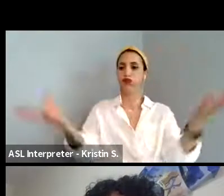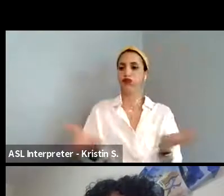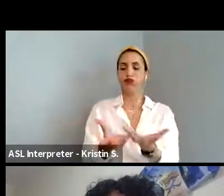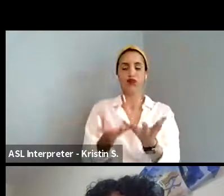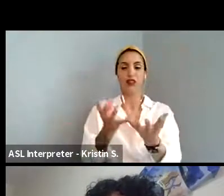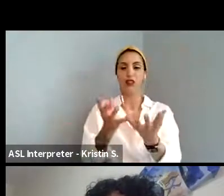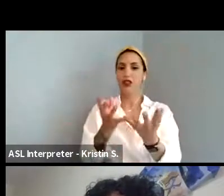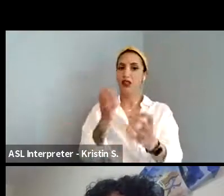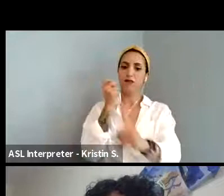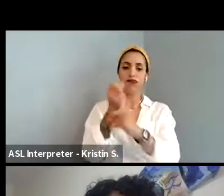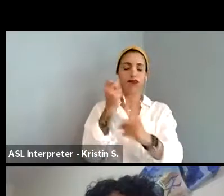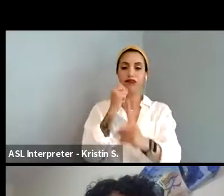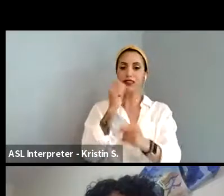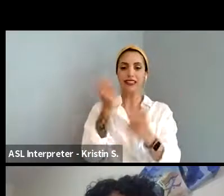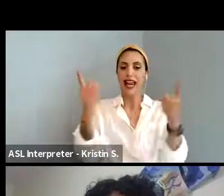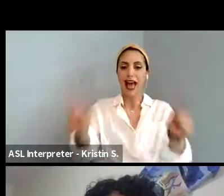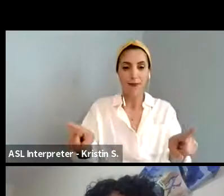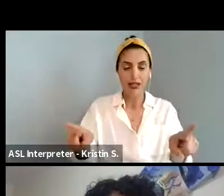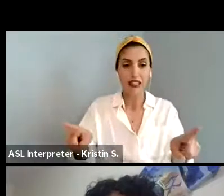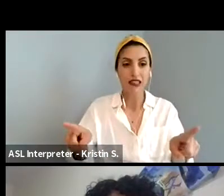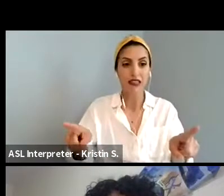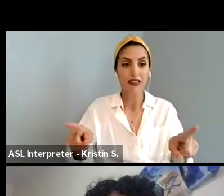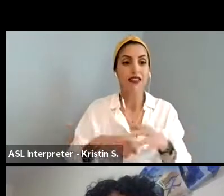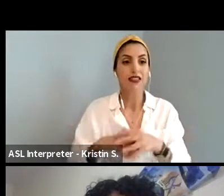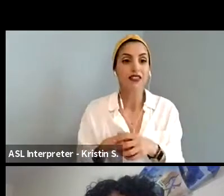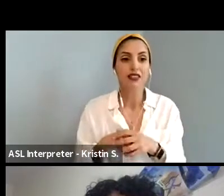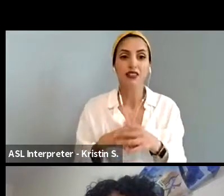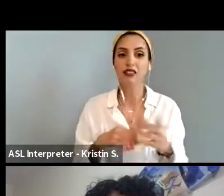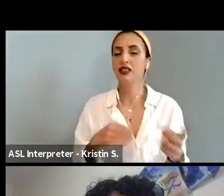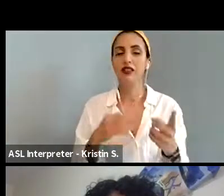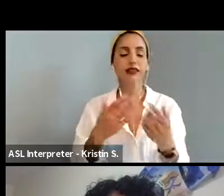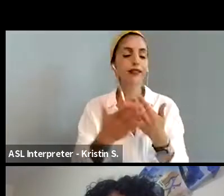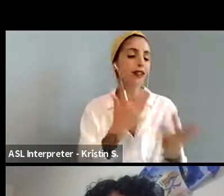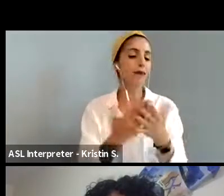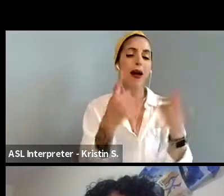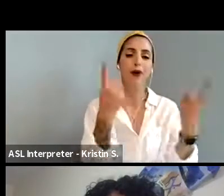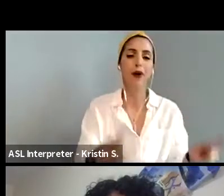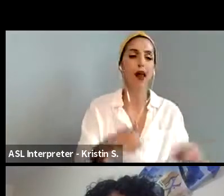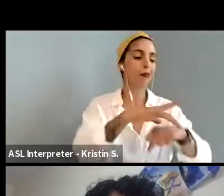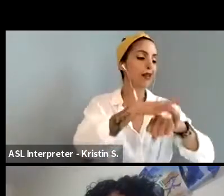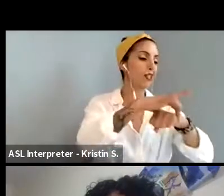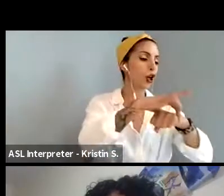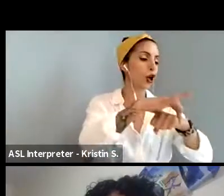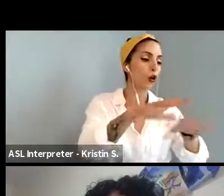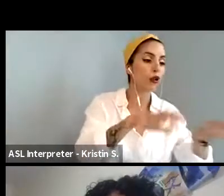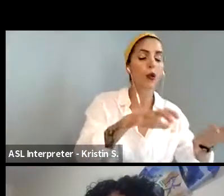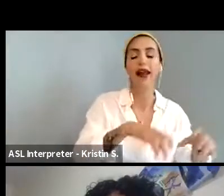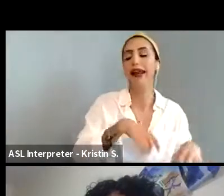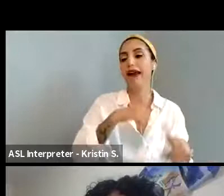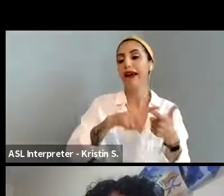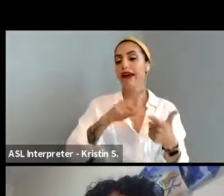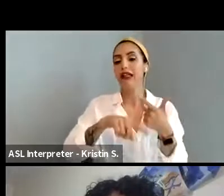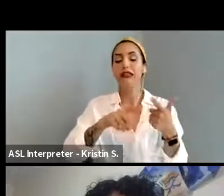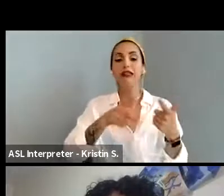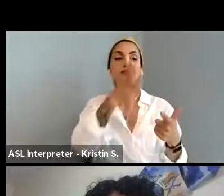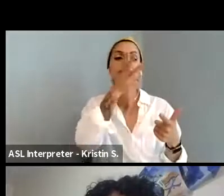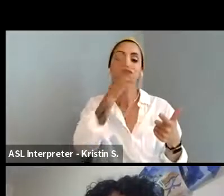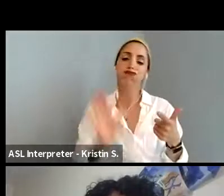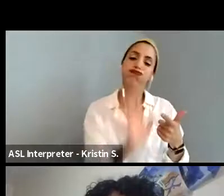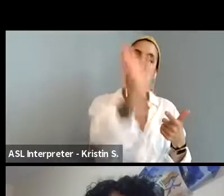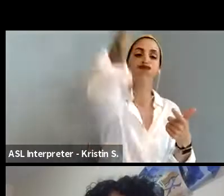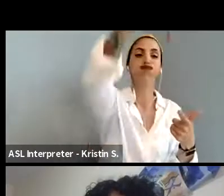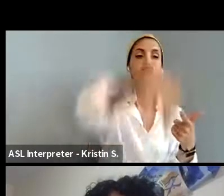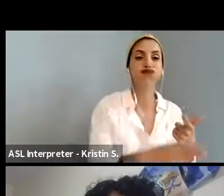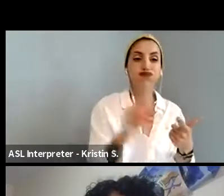because no matter how huge something is, whether it's a tsunami, an earthquake, I live in LA, whether it's